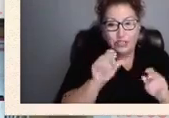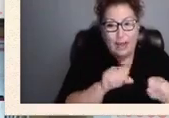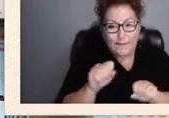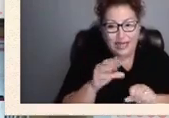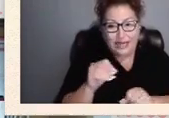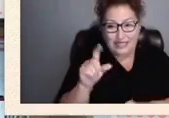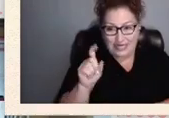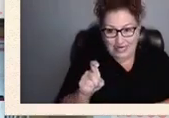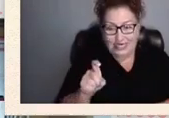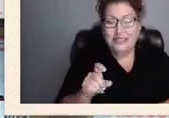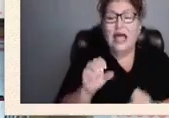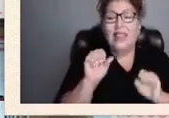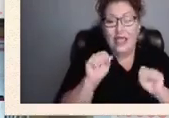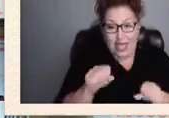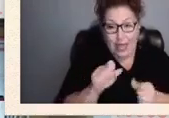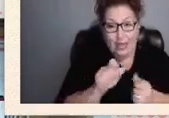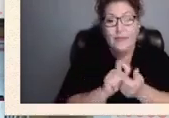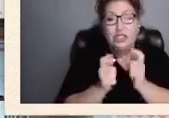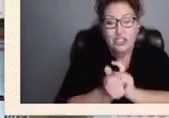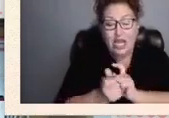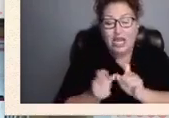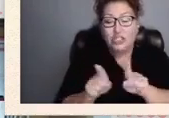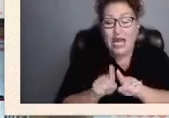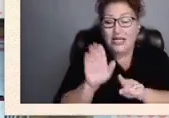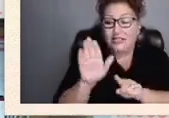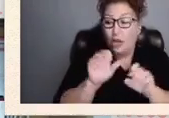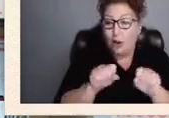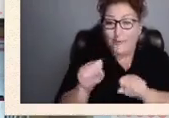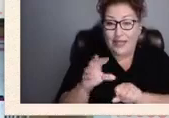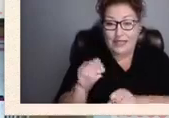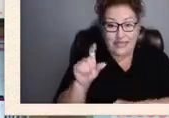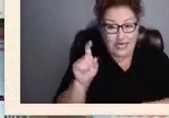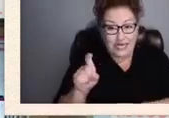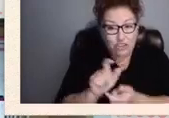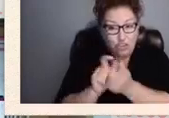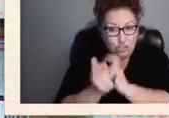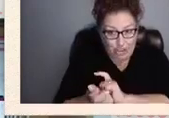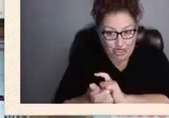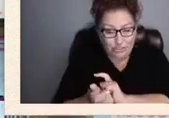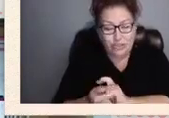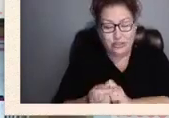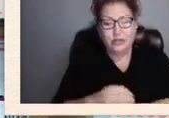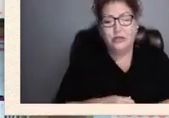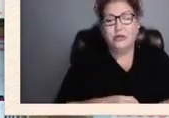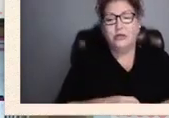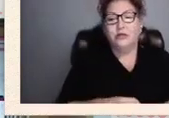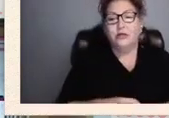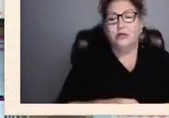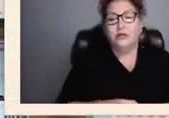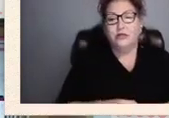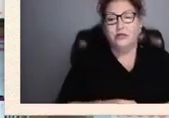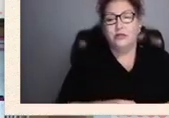can be changed as their abilities and needs change. So in other words, it's